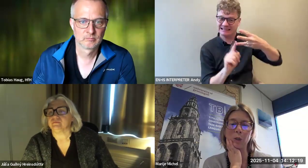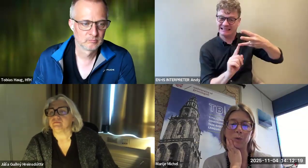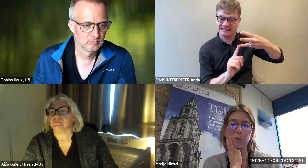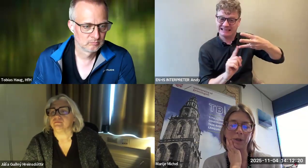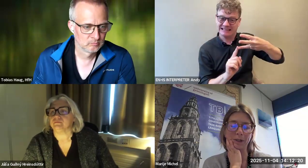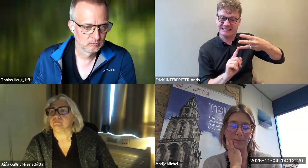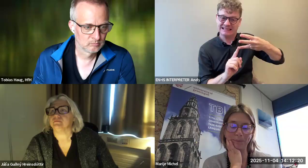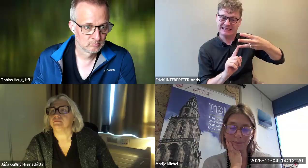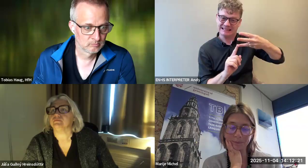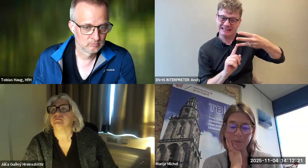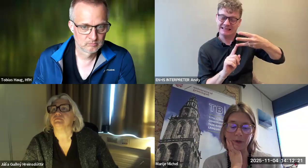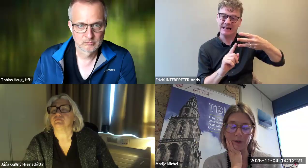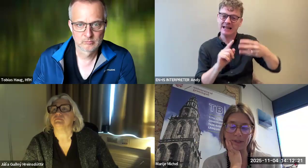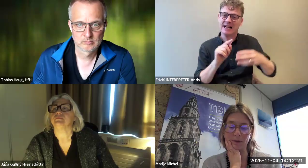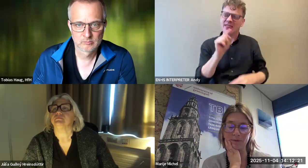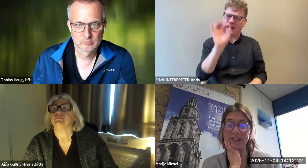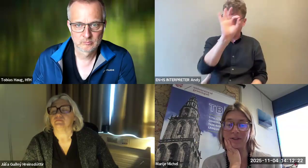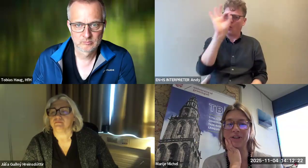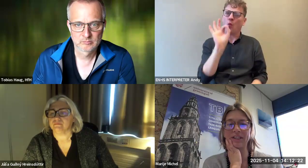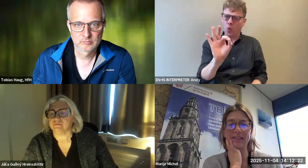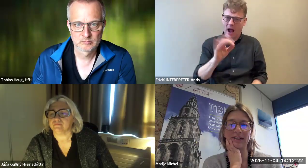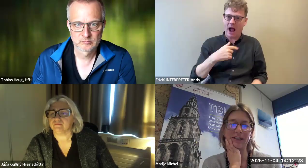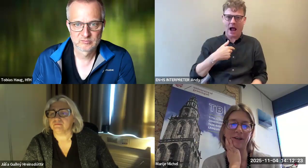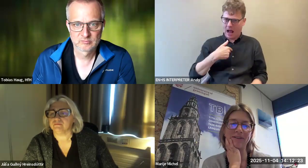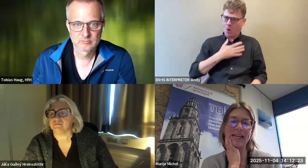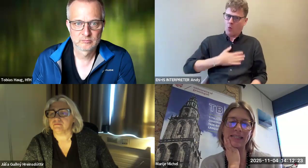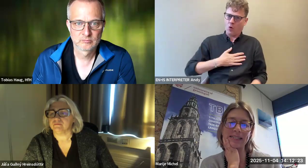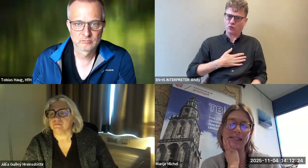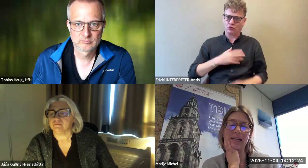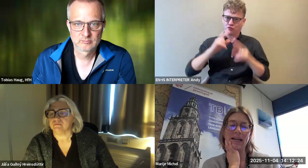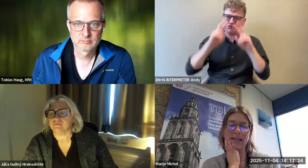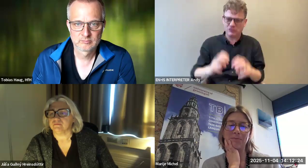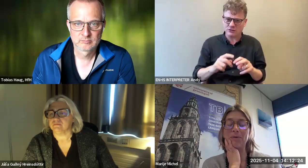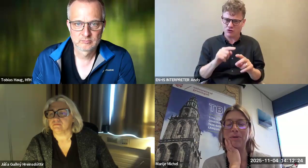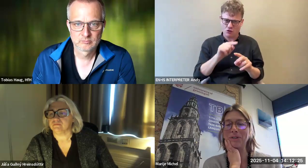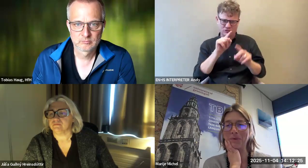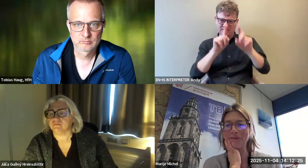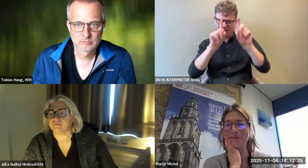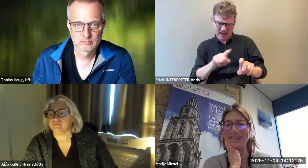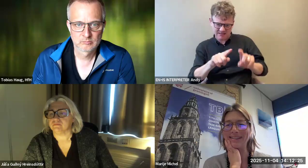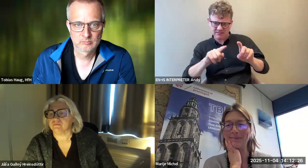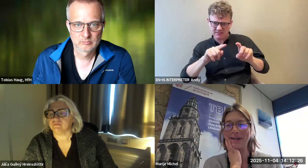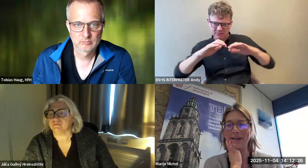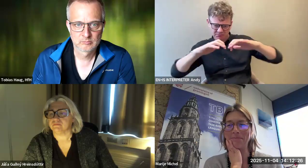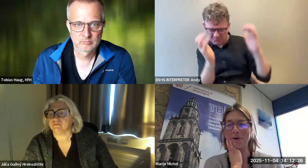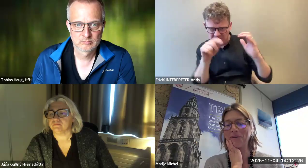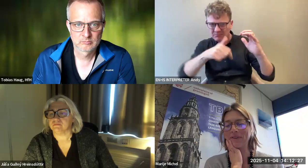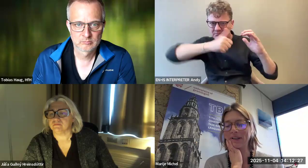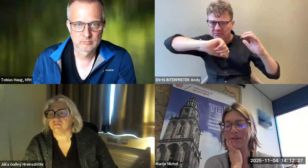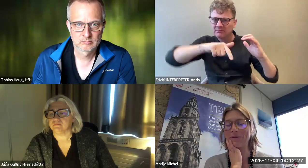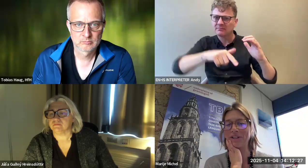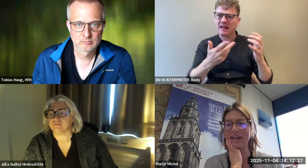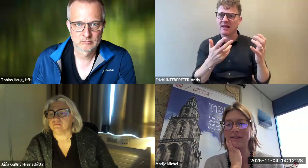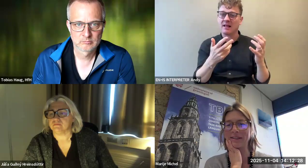out to also research these kind of tests, and probably also one of the reasons why